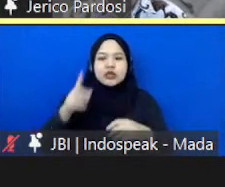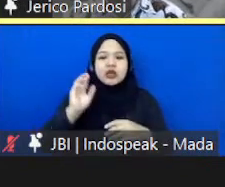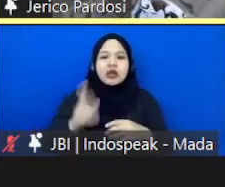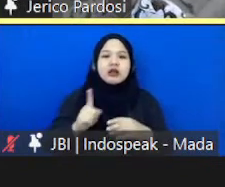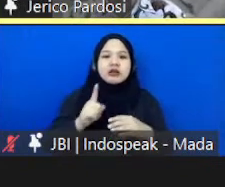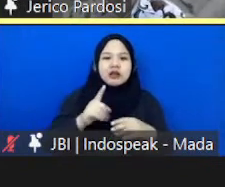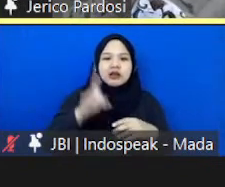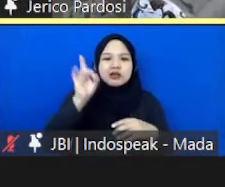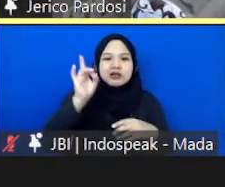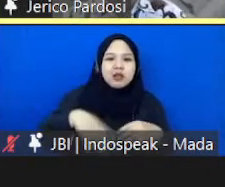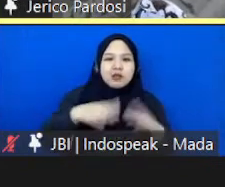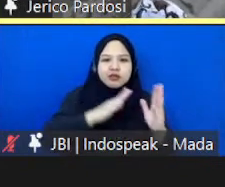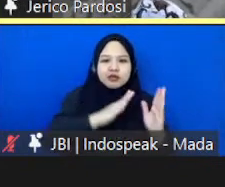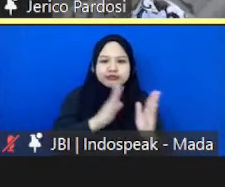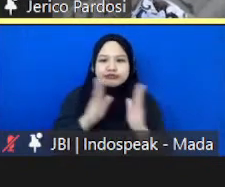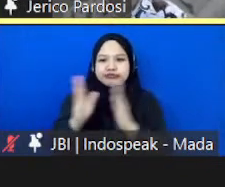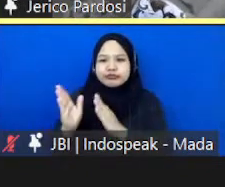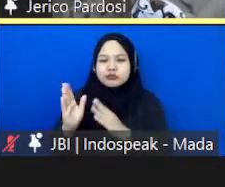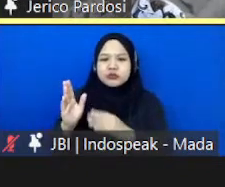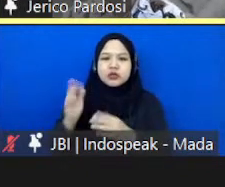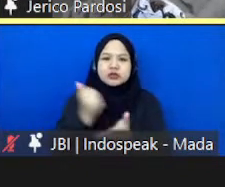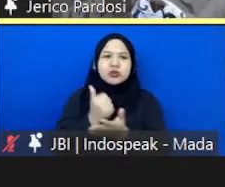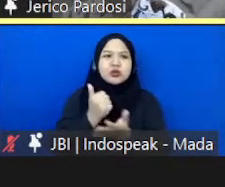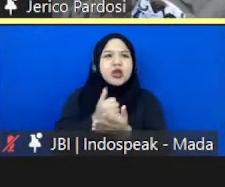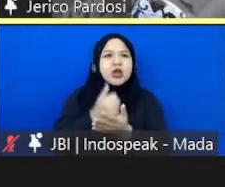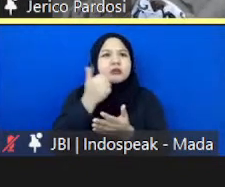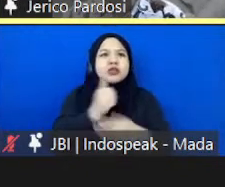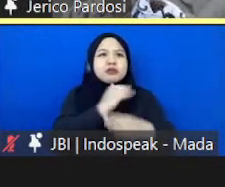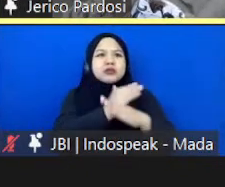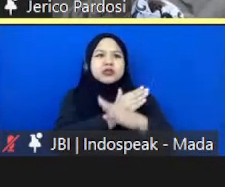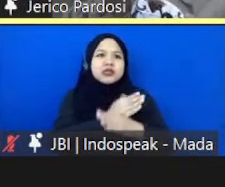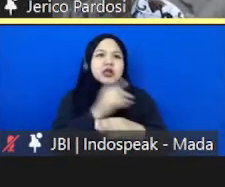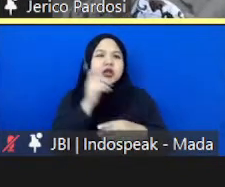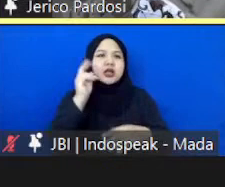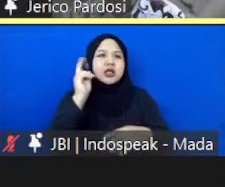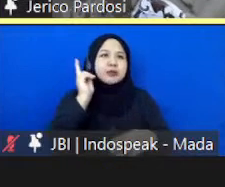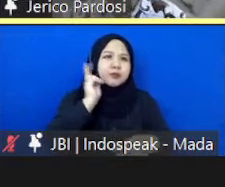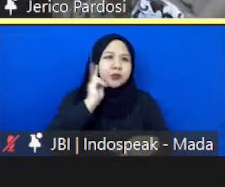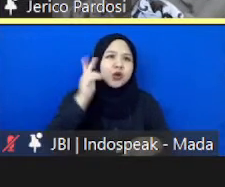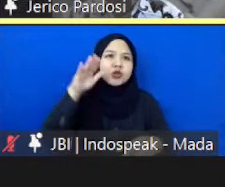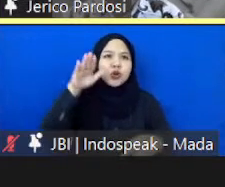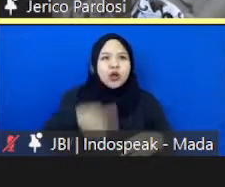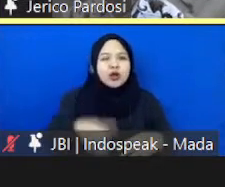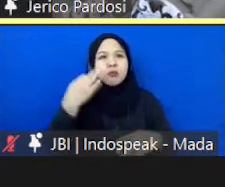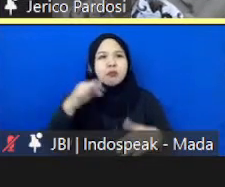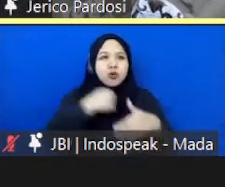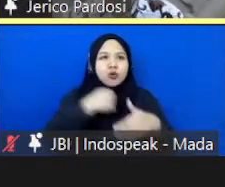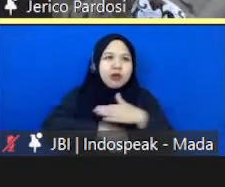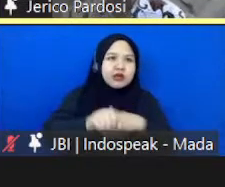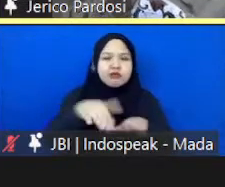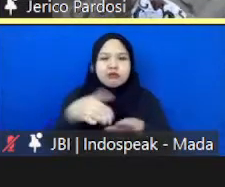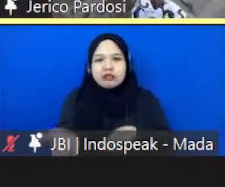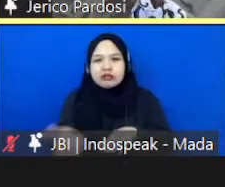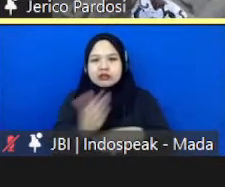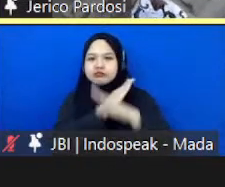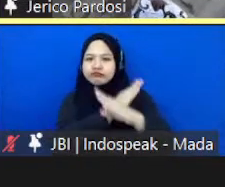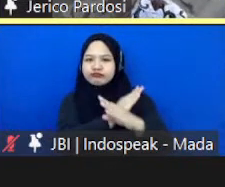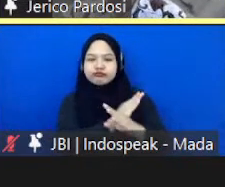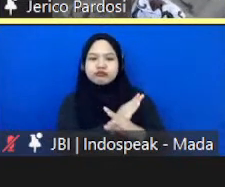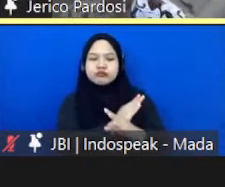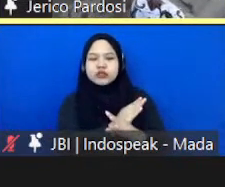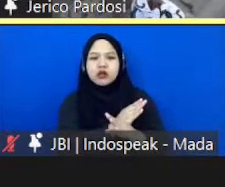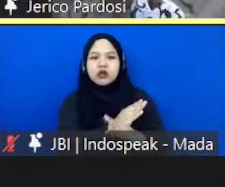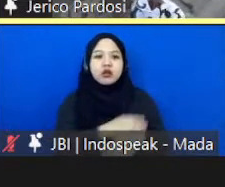delays that will lead to unnecessary death among mothers or women, including their newborns and children under 5. So